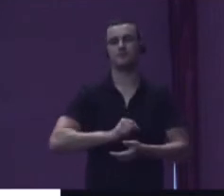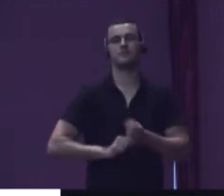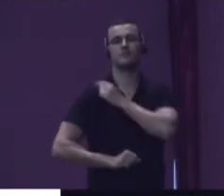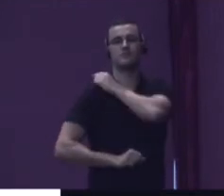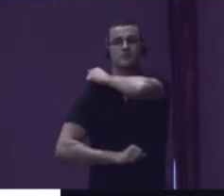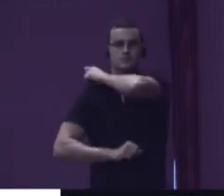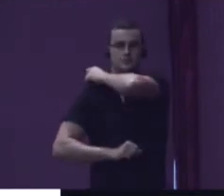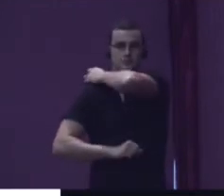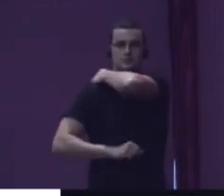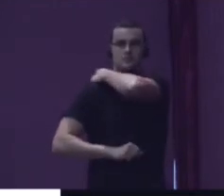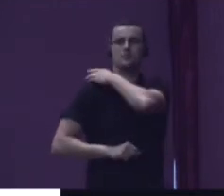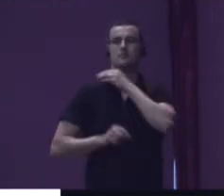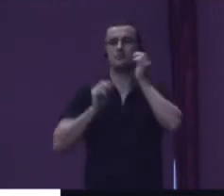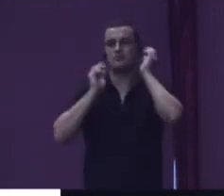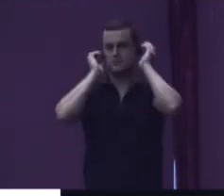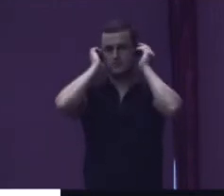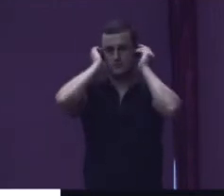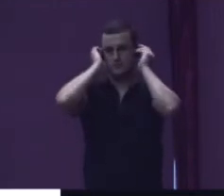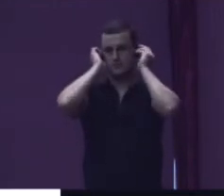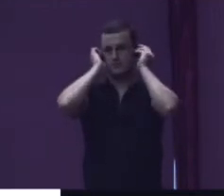houses.